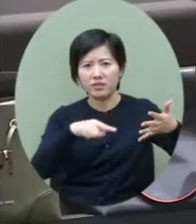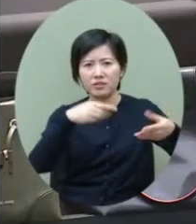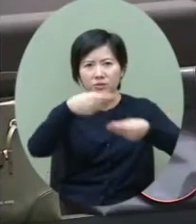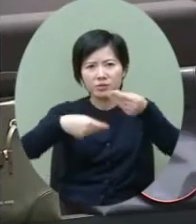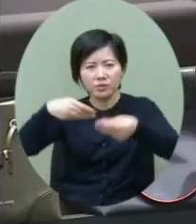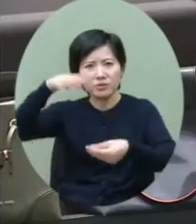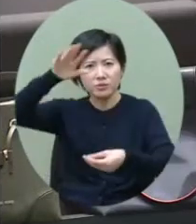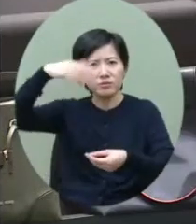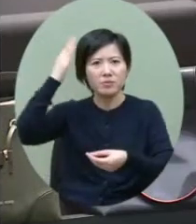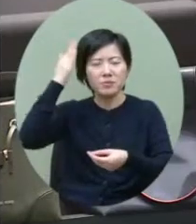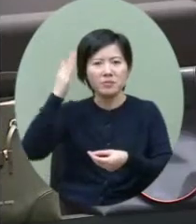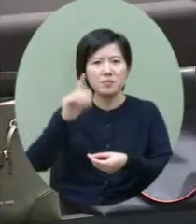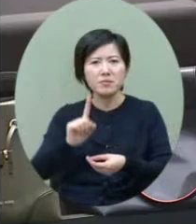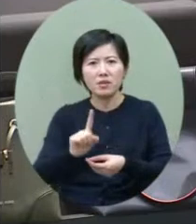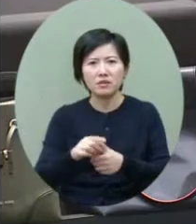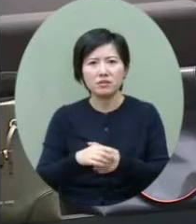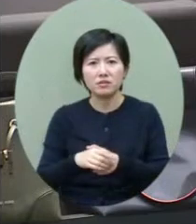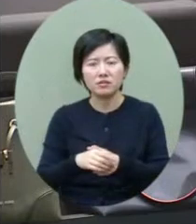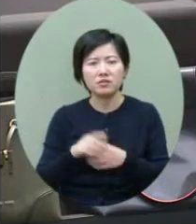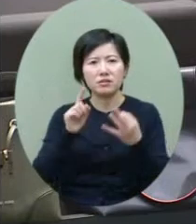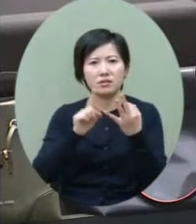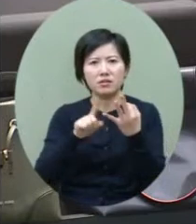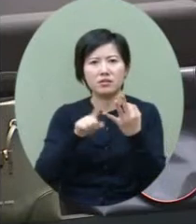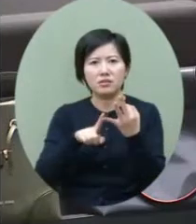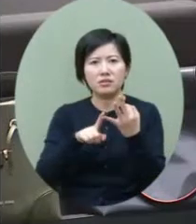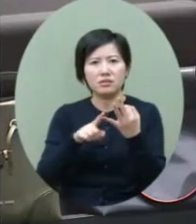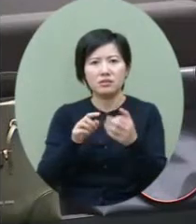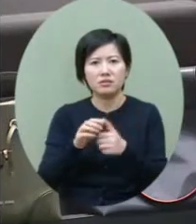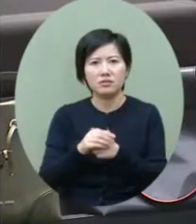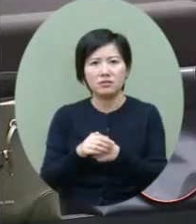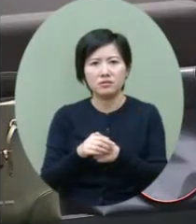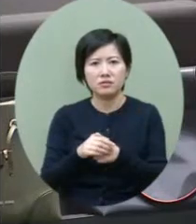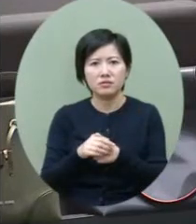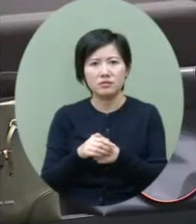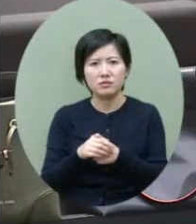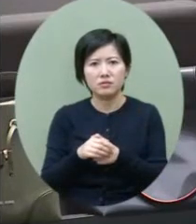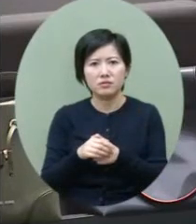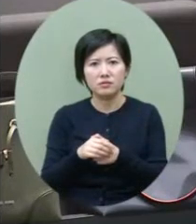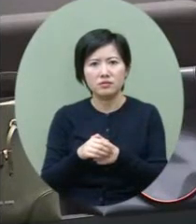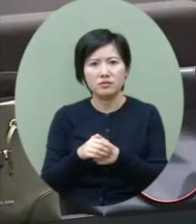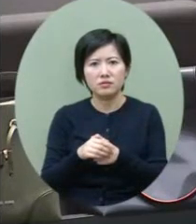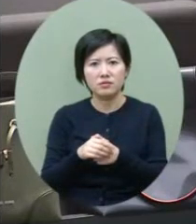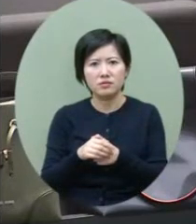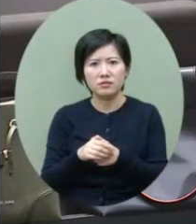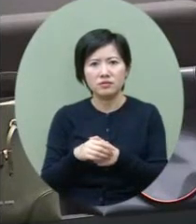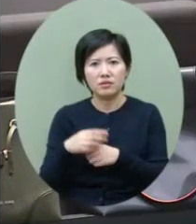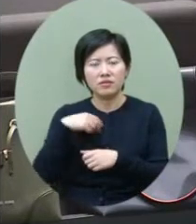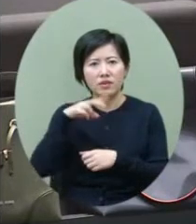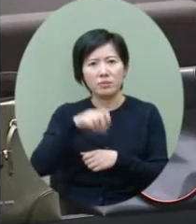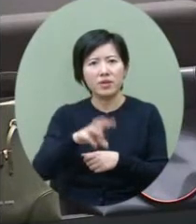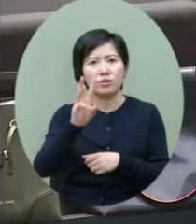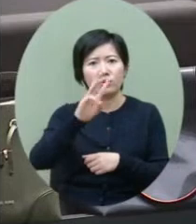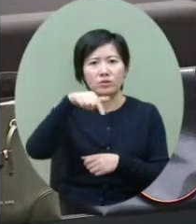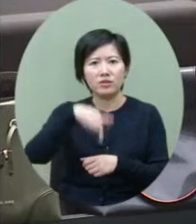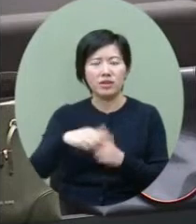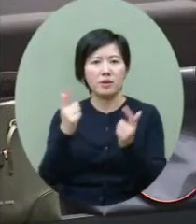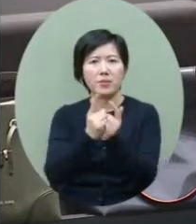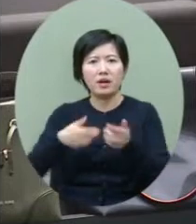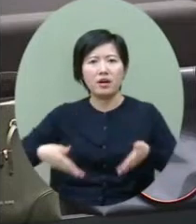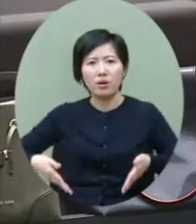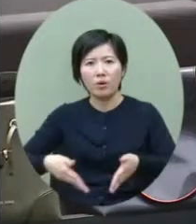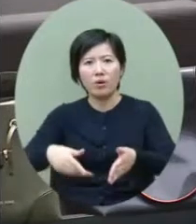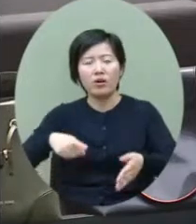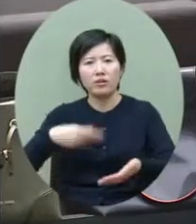Do you know the source of transmission on that floor? Third question. We see in Pei